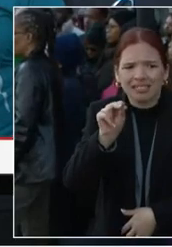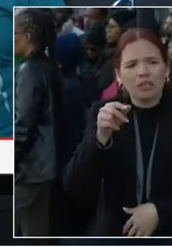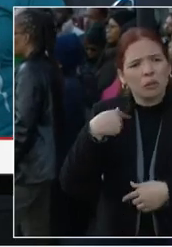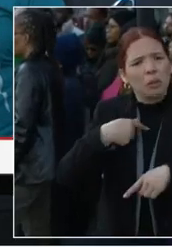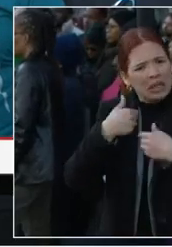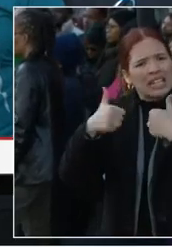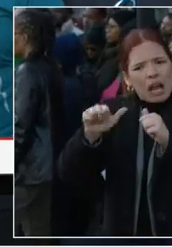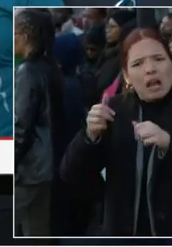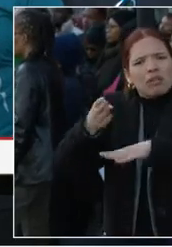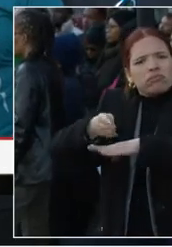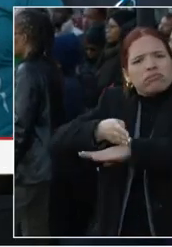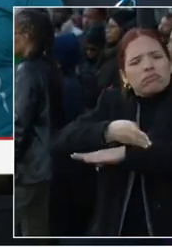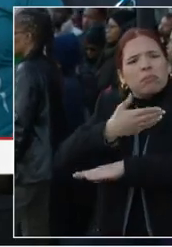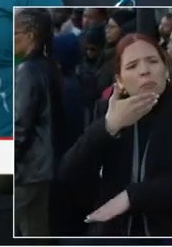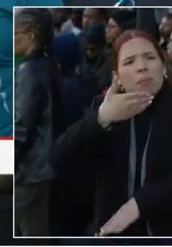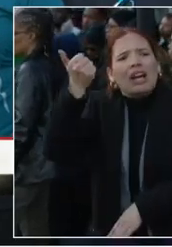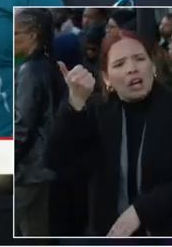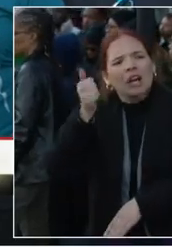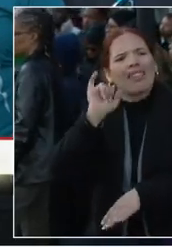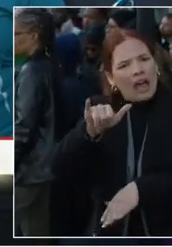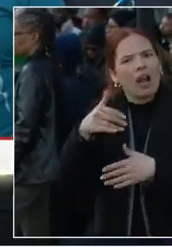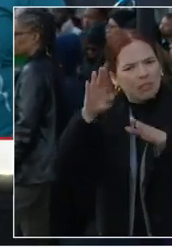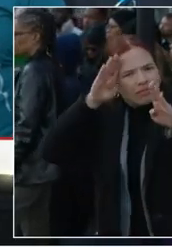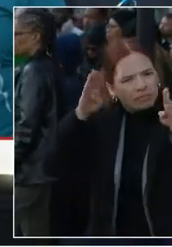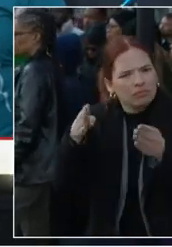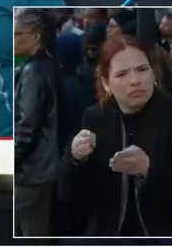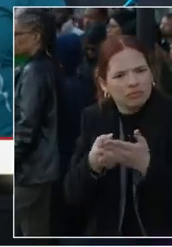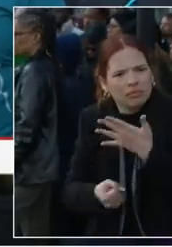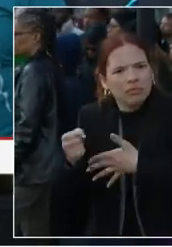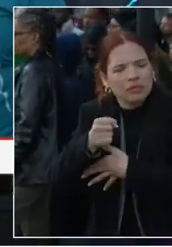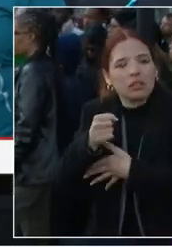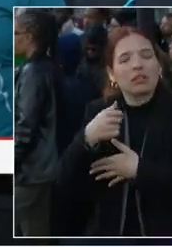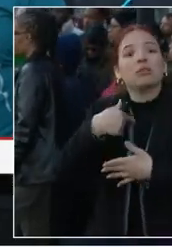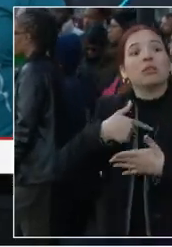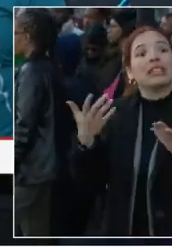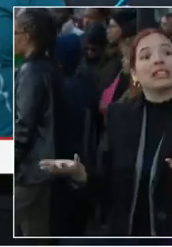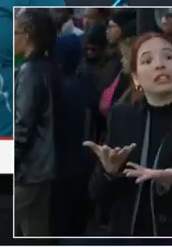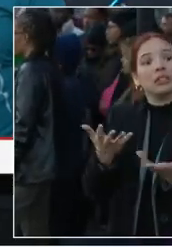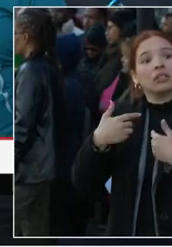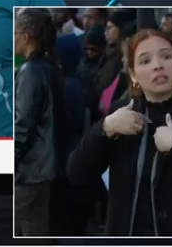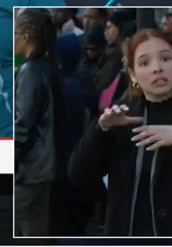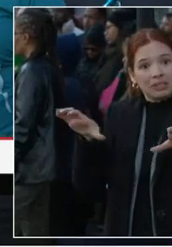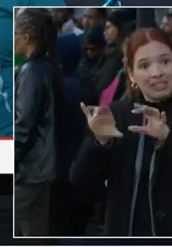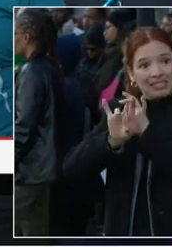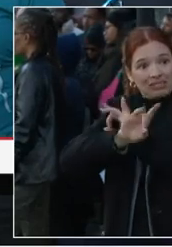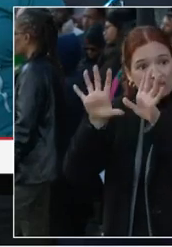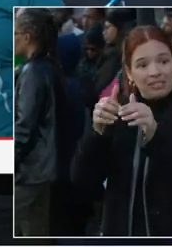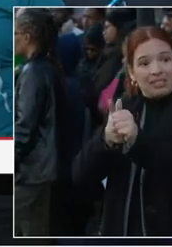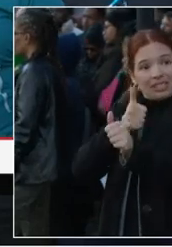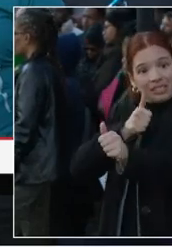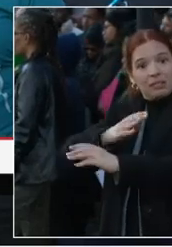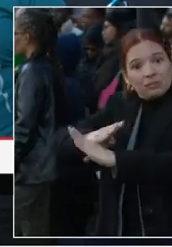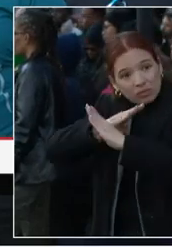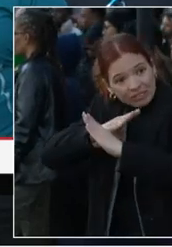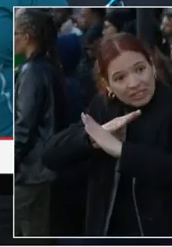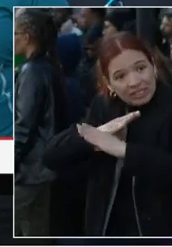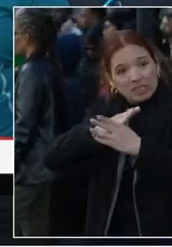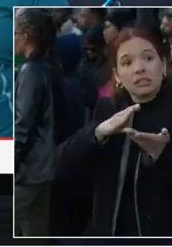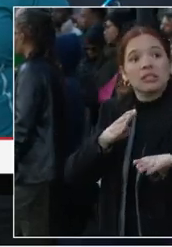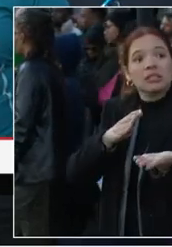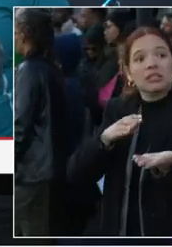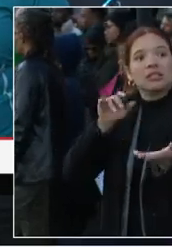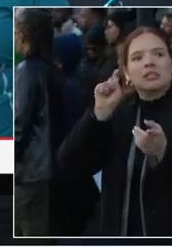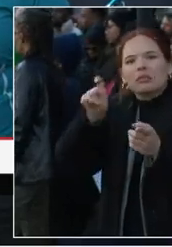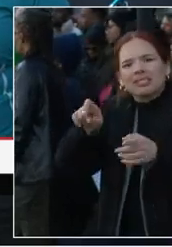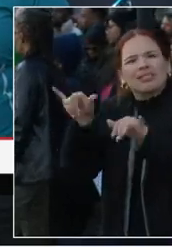my attention that the people who work for us to do violence prevention, they have to have the same set of expectations